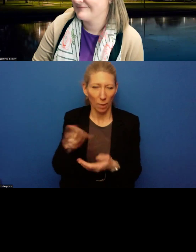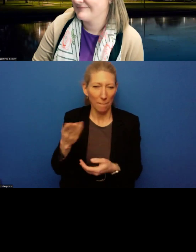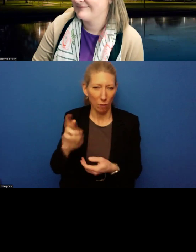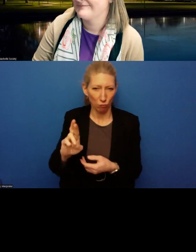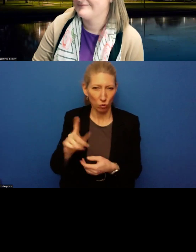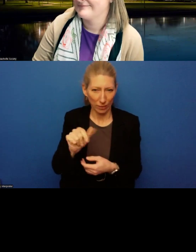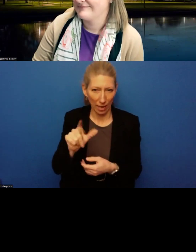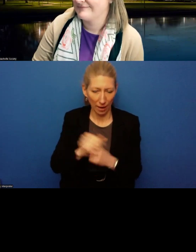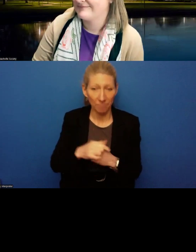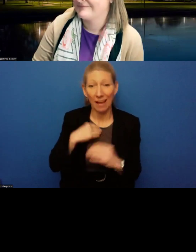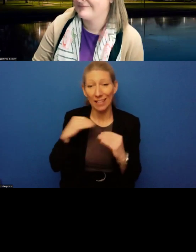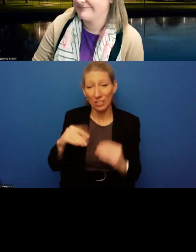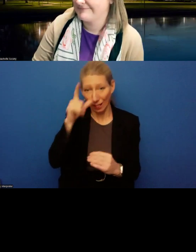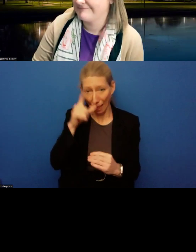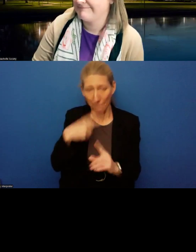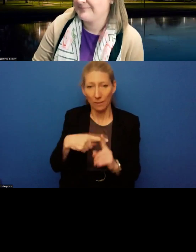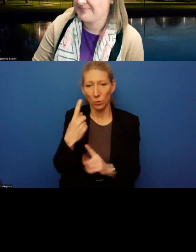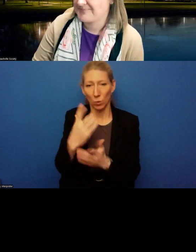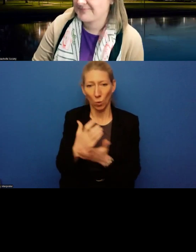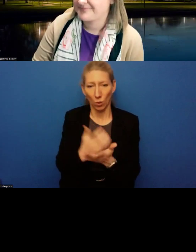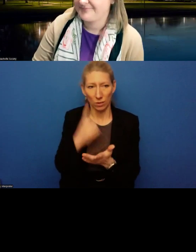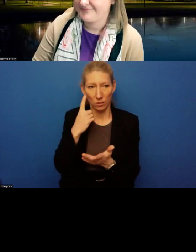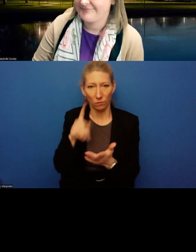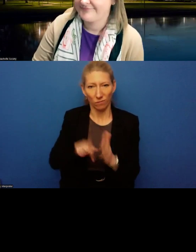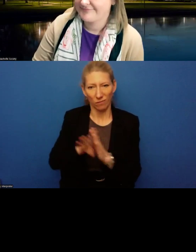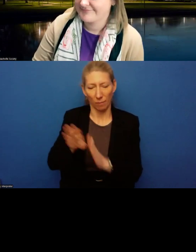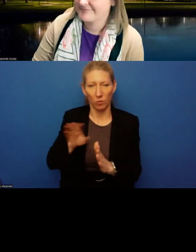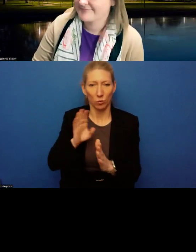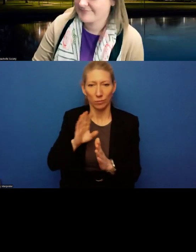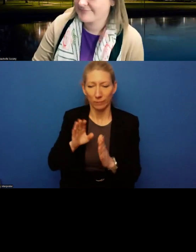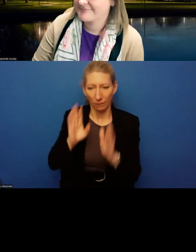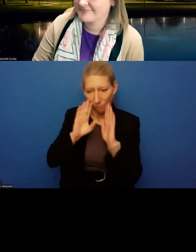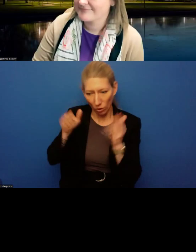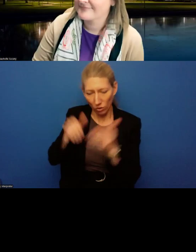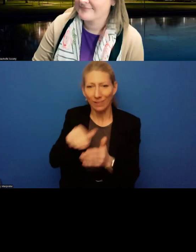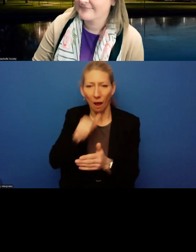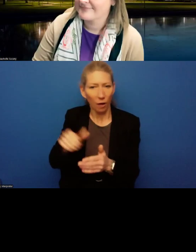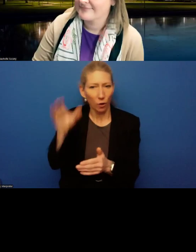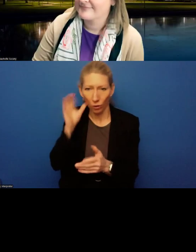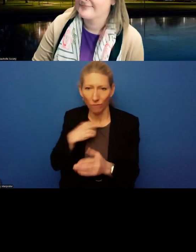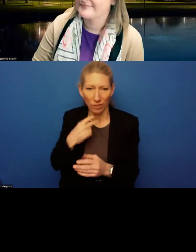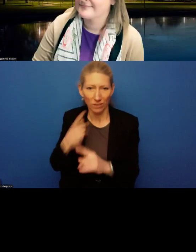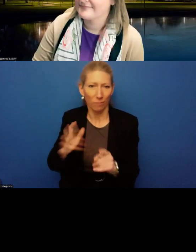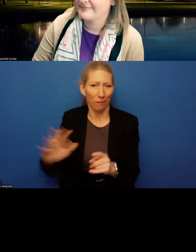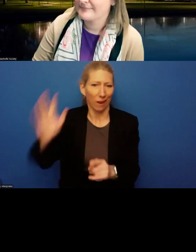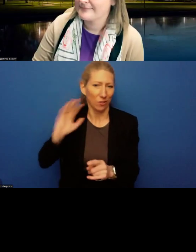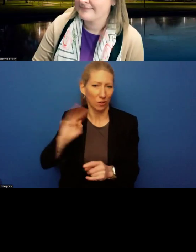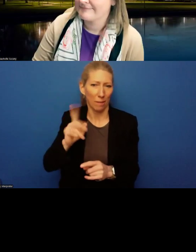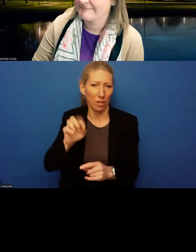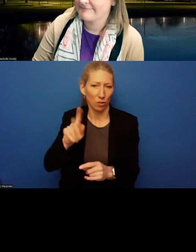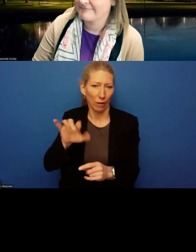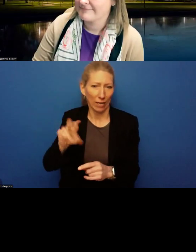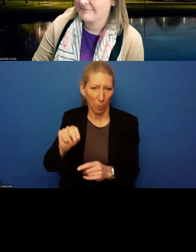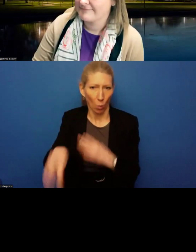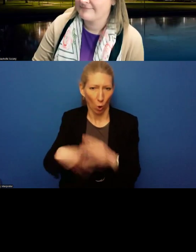teach Latin and 2 courses I've developed to center the unheard voices of the ancient Mediterranean world. Students in my